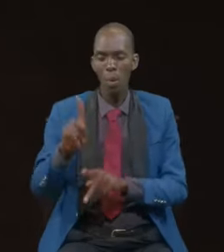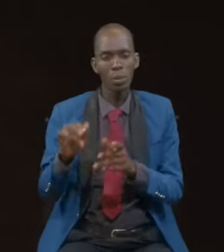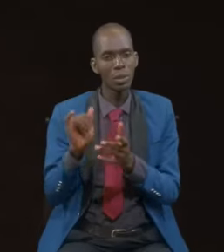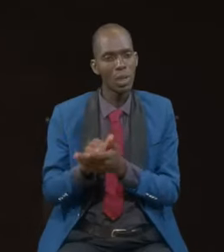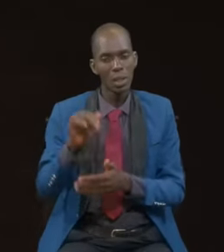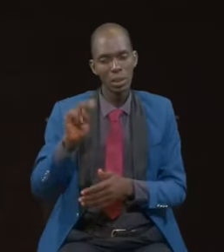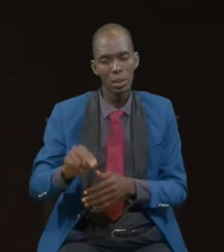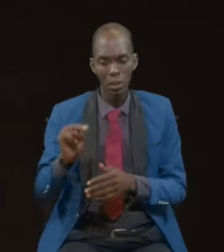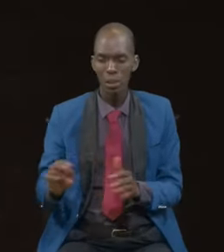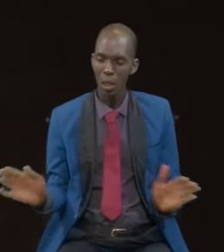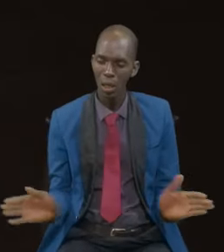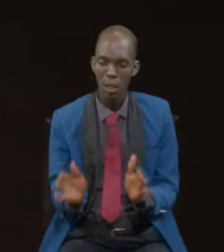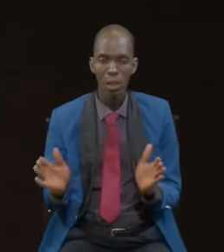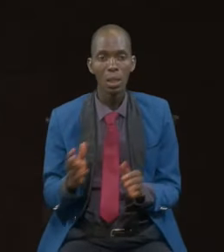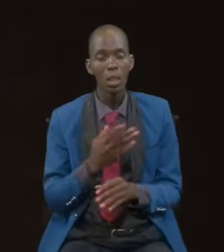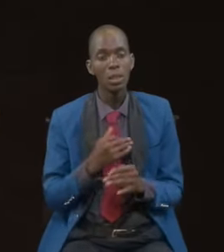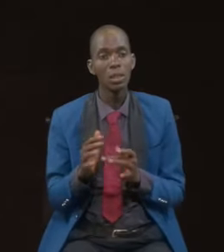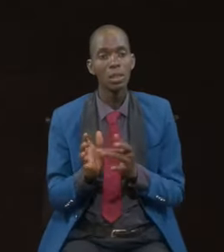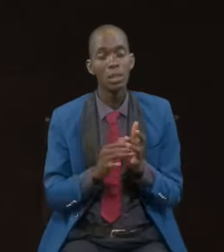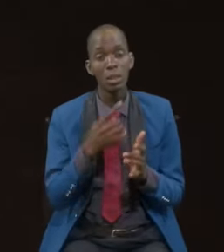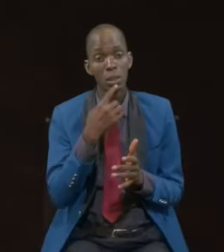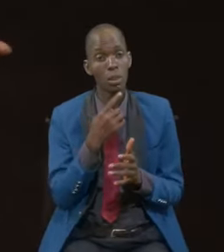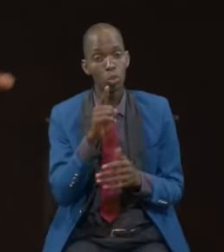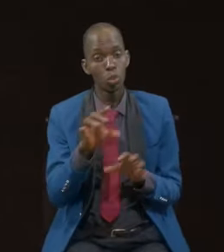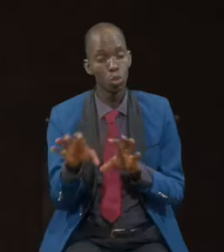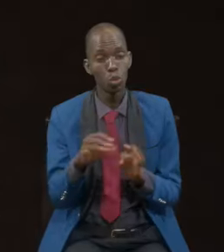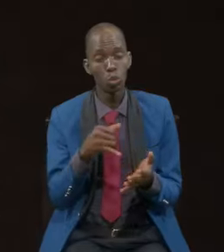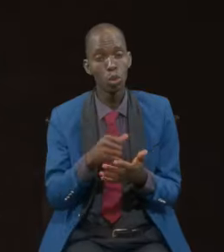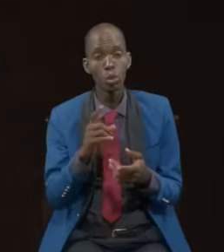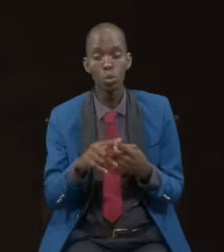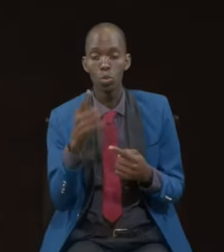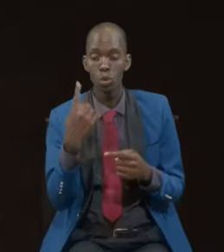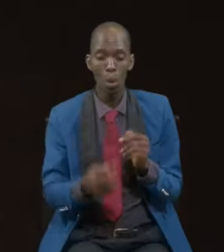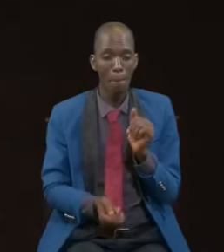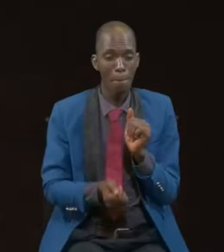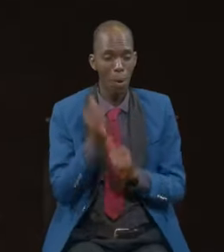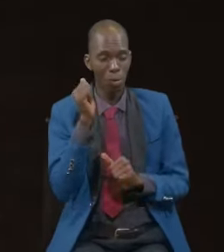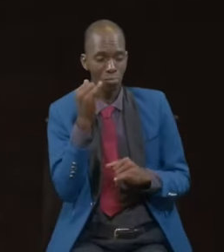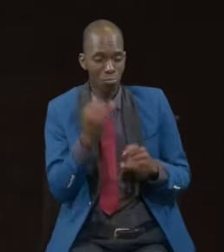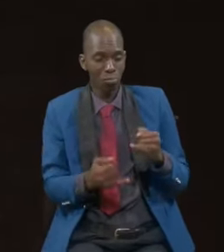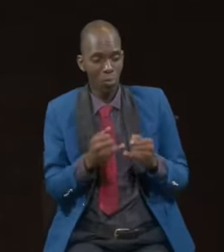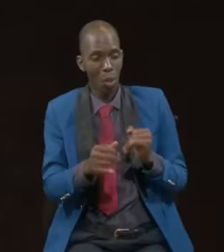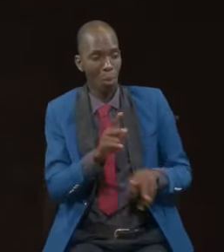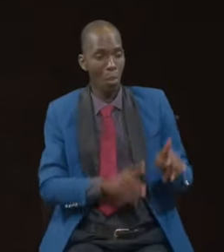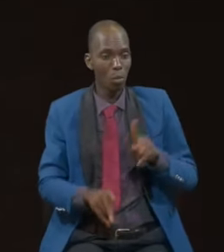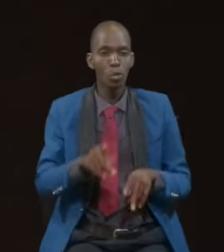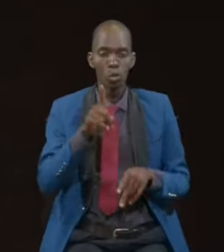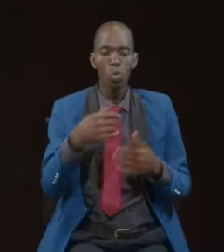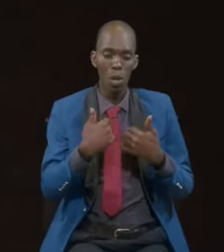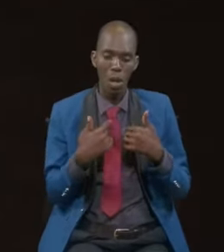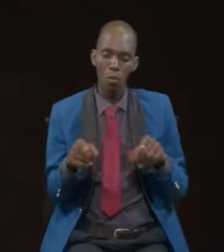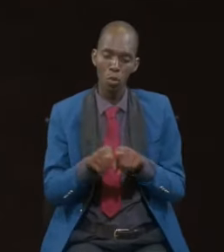And Jesus said, you did it to the least of my brethren, you have done it unto